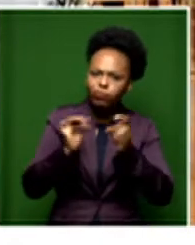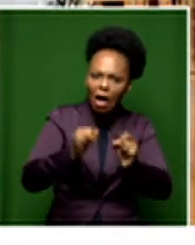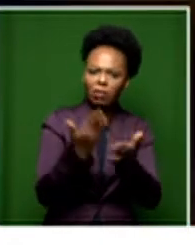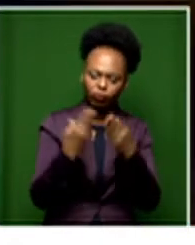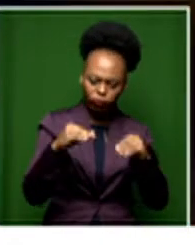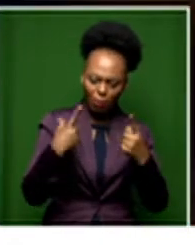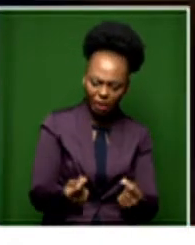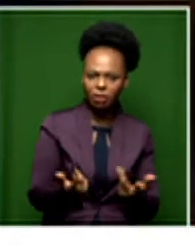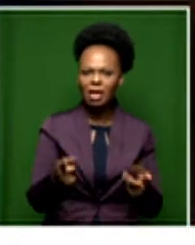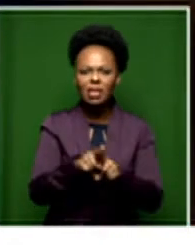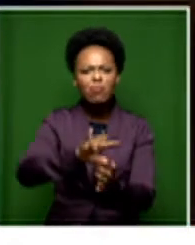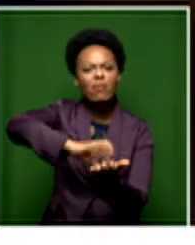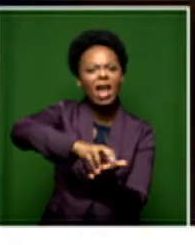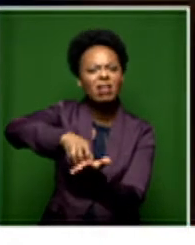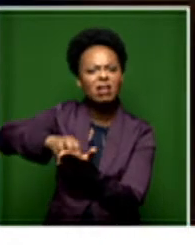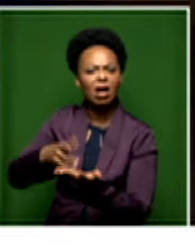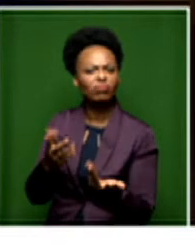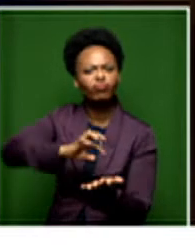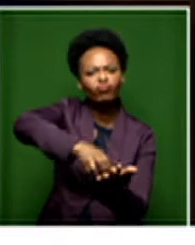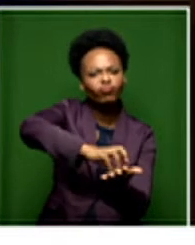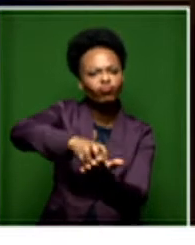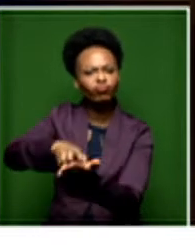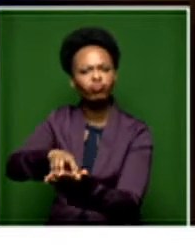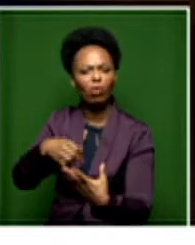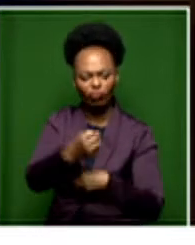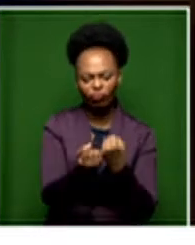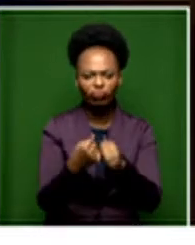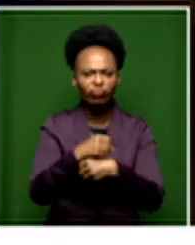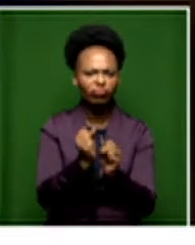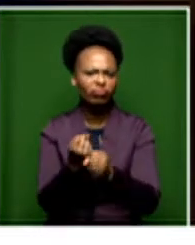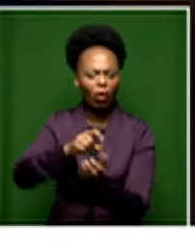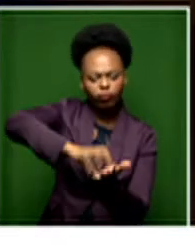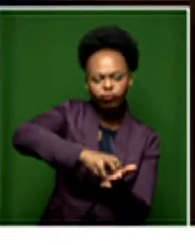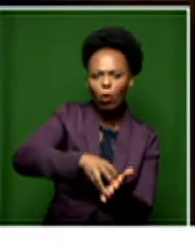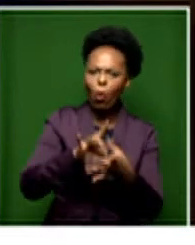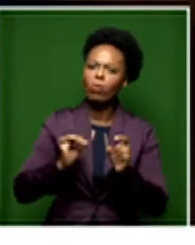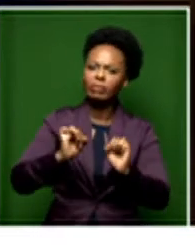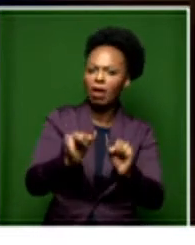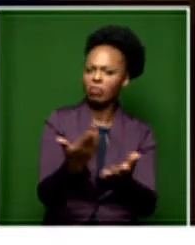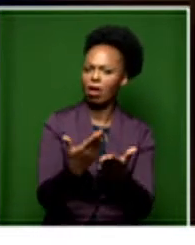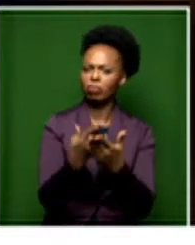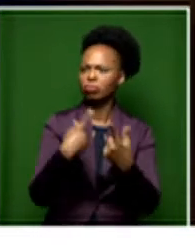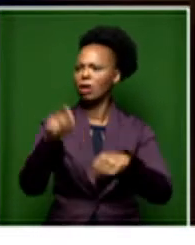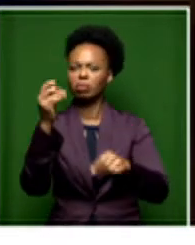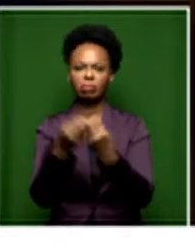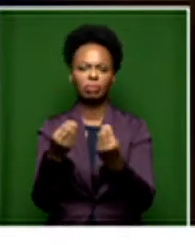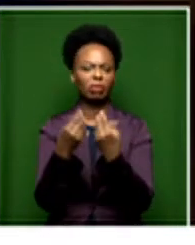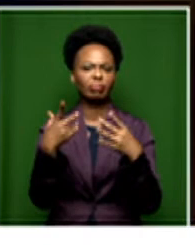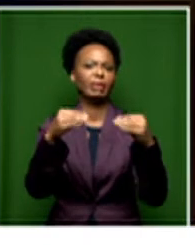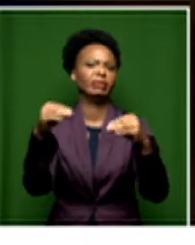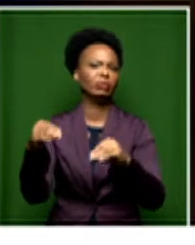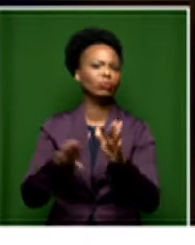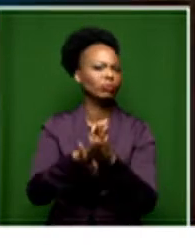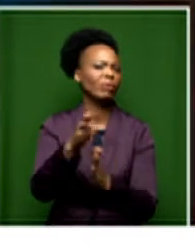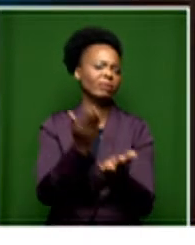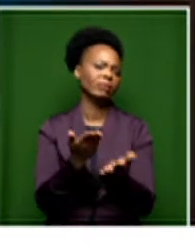about baking, anyone can bake sitting, like being at home, and still get clients that she or he can actually service. So